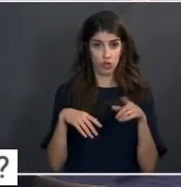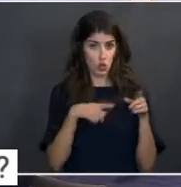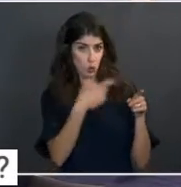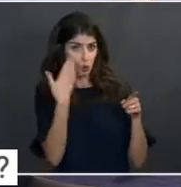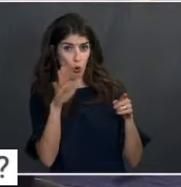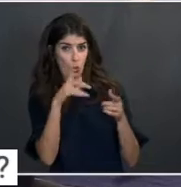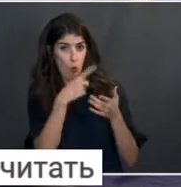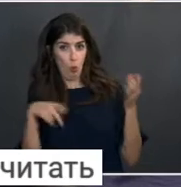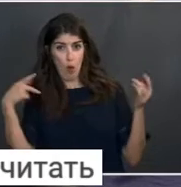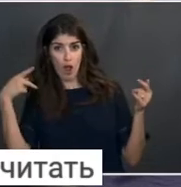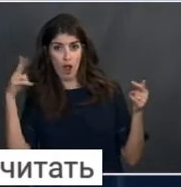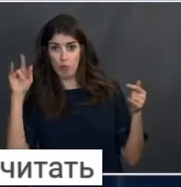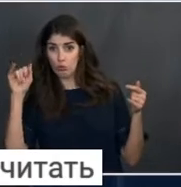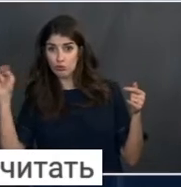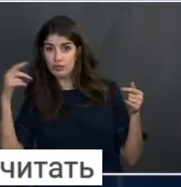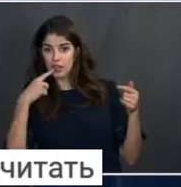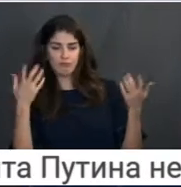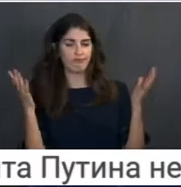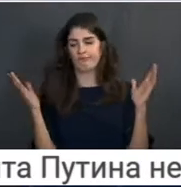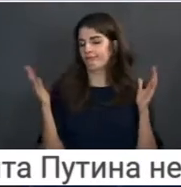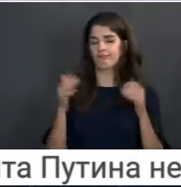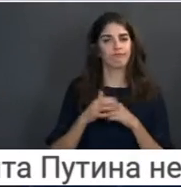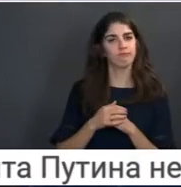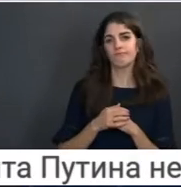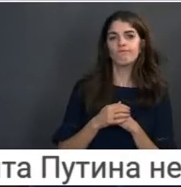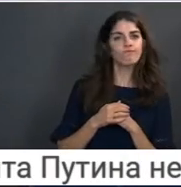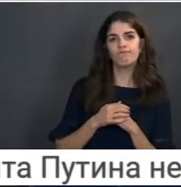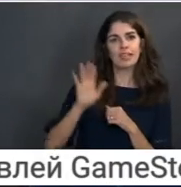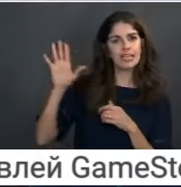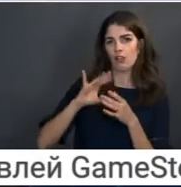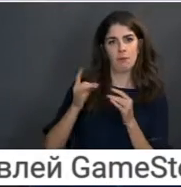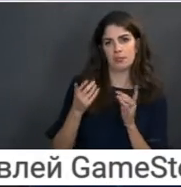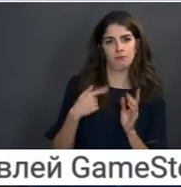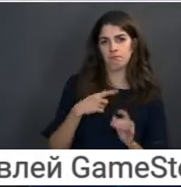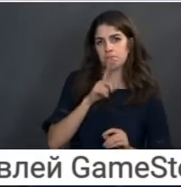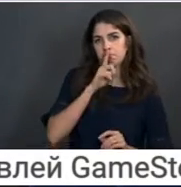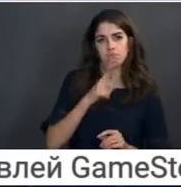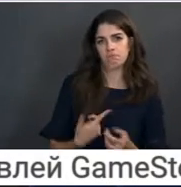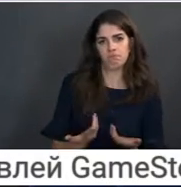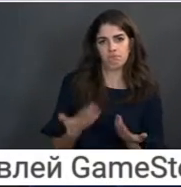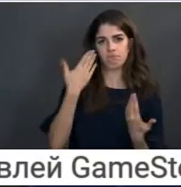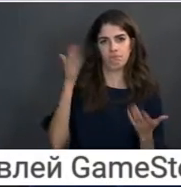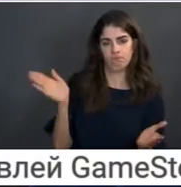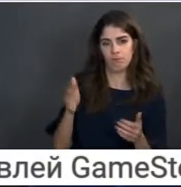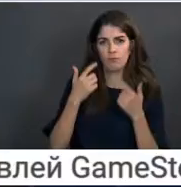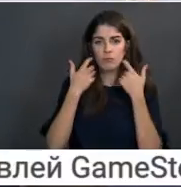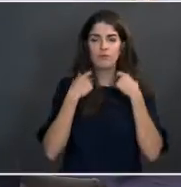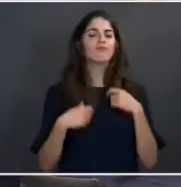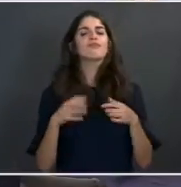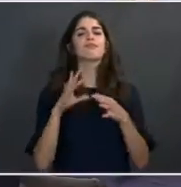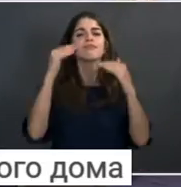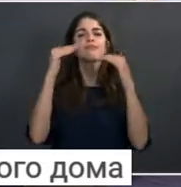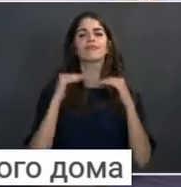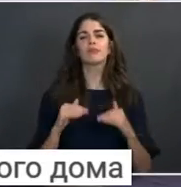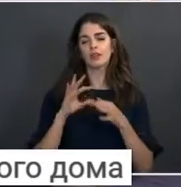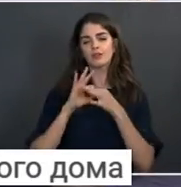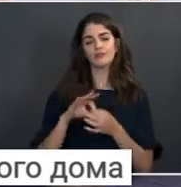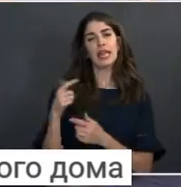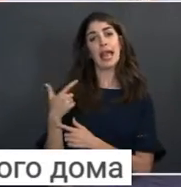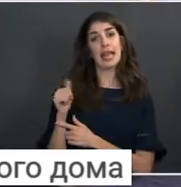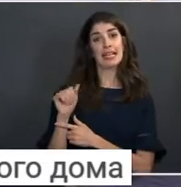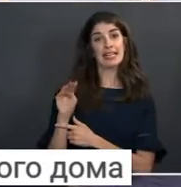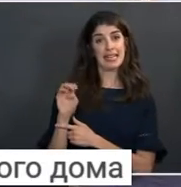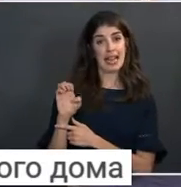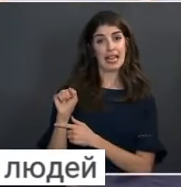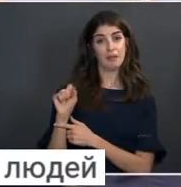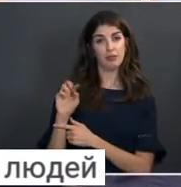make any promises? I don't have anything to read out on President Putin's comments, no. In the wake of the GameStop trading incident, is there a public